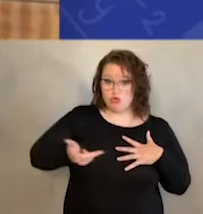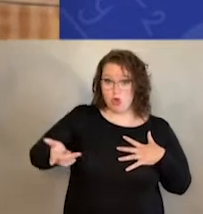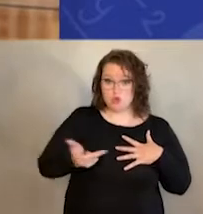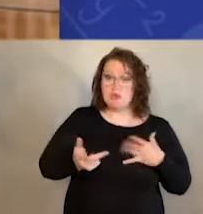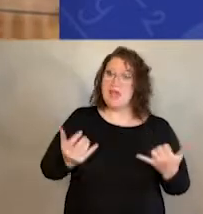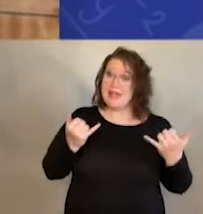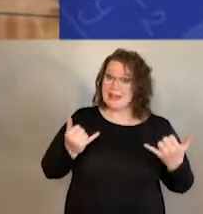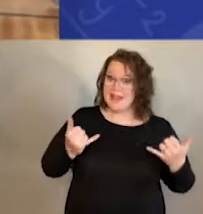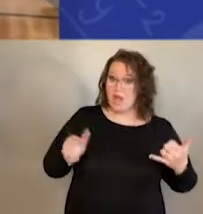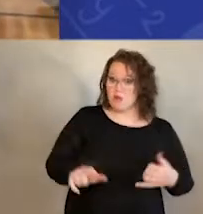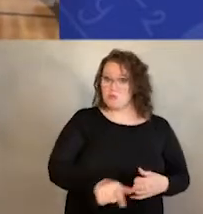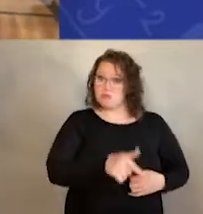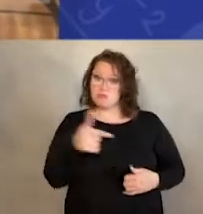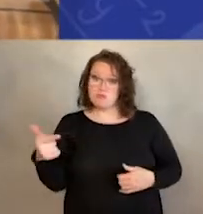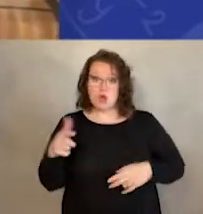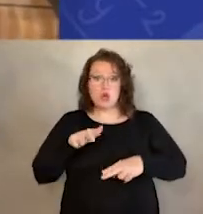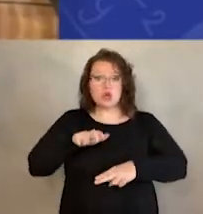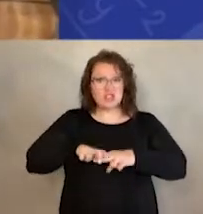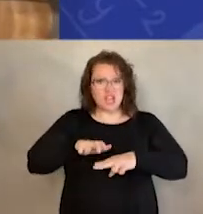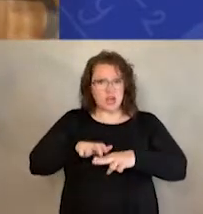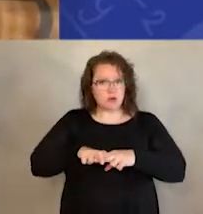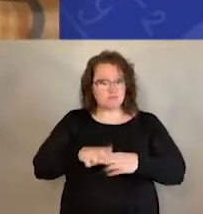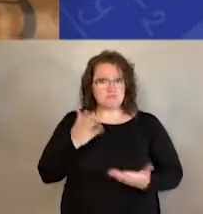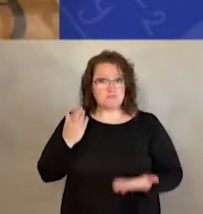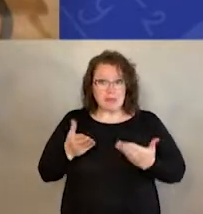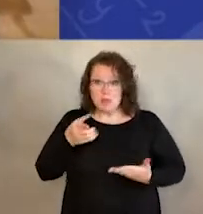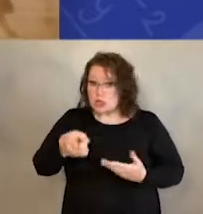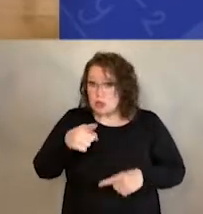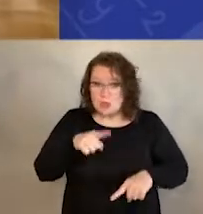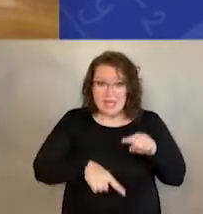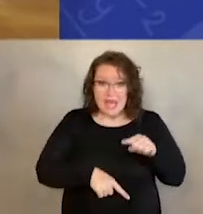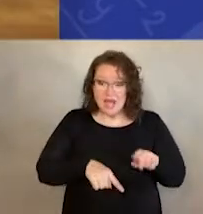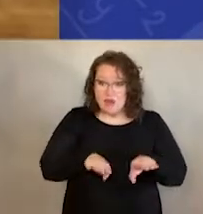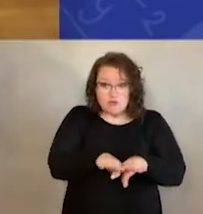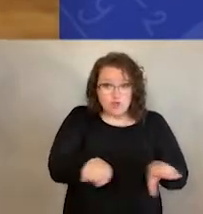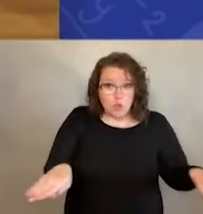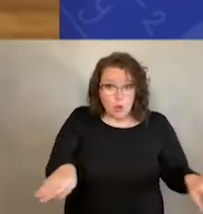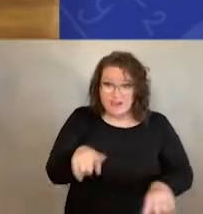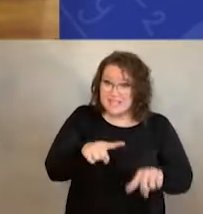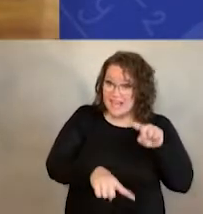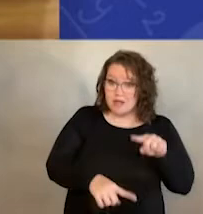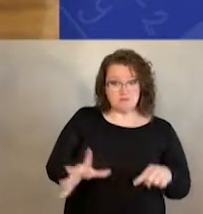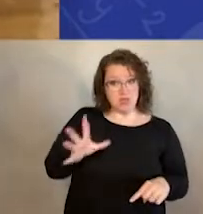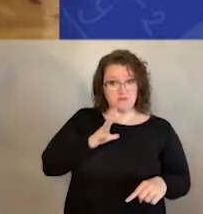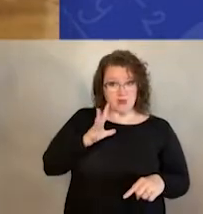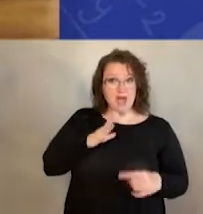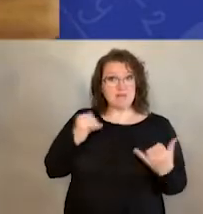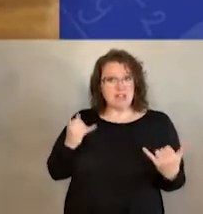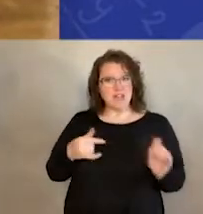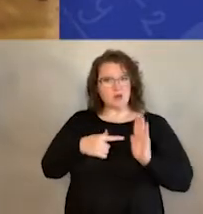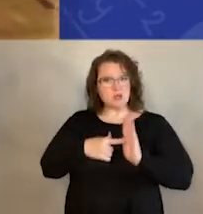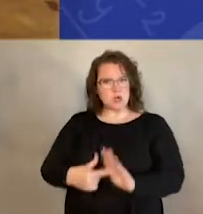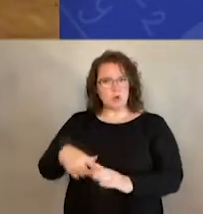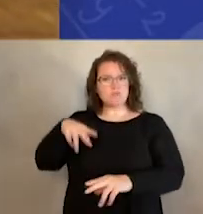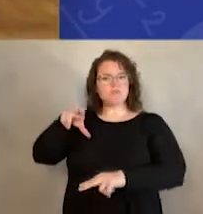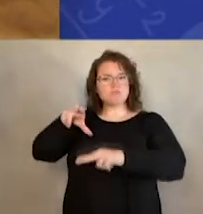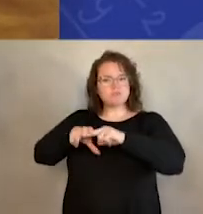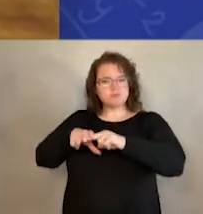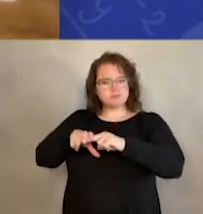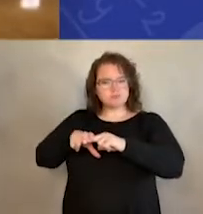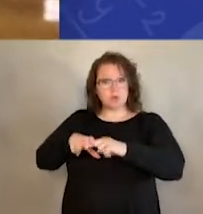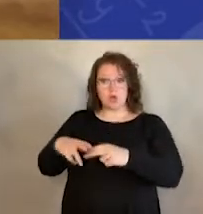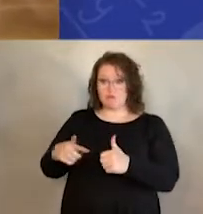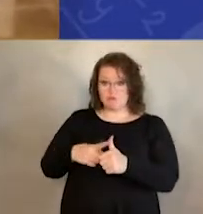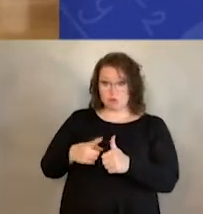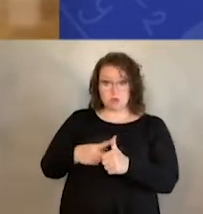three, but we're going to show you these in a chair. So if you can't get on the floor, that's fine. We're going to show you how to do this with the chair. Again, that